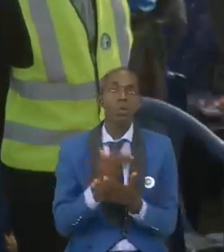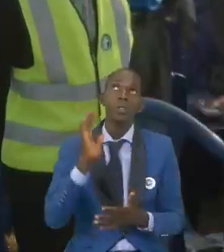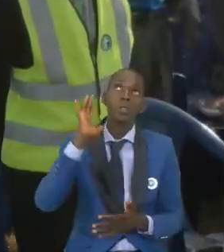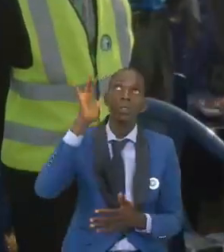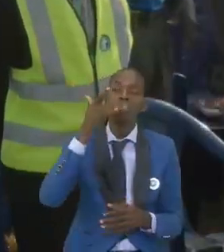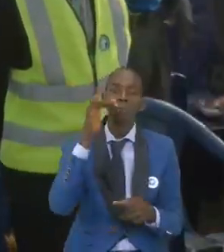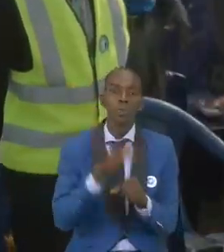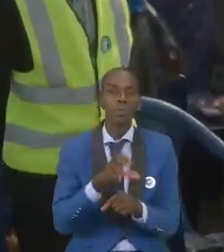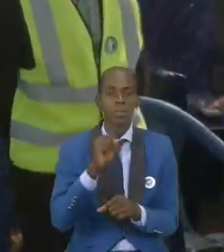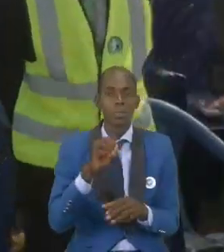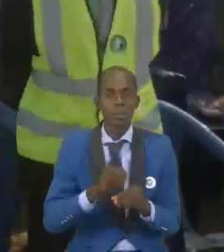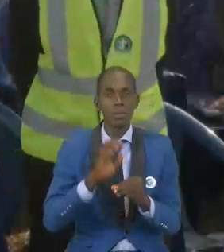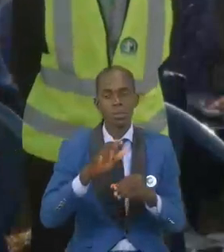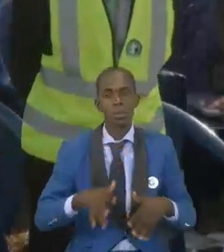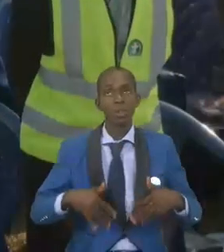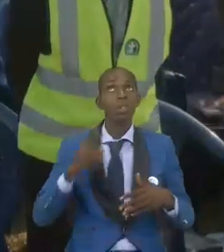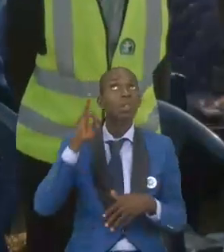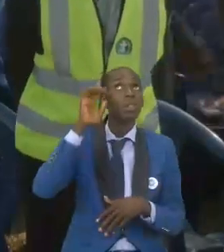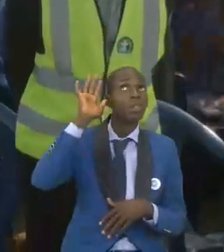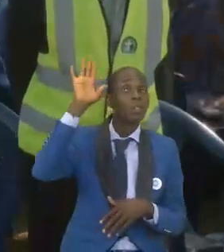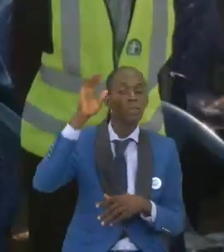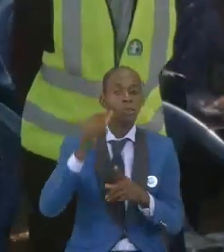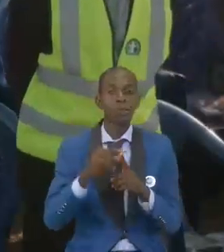your life. His word is yea and